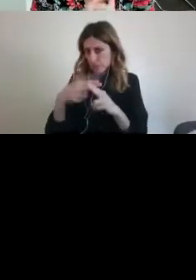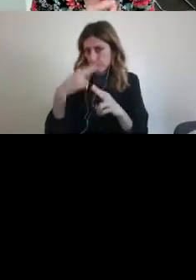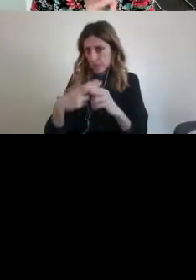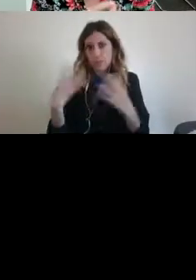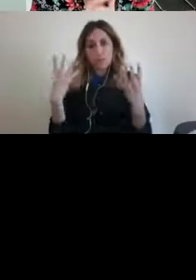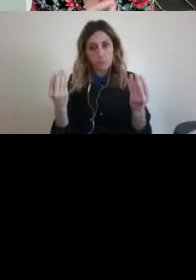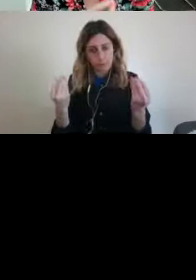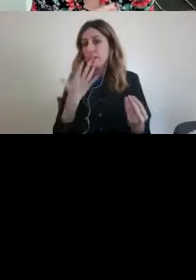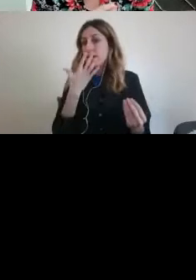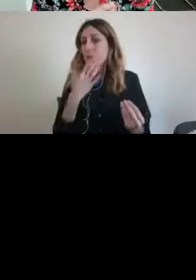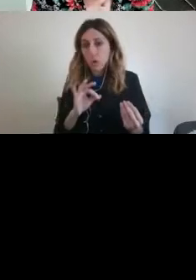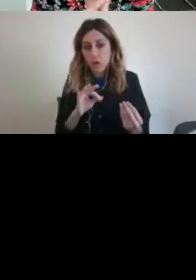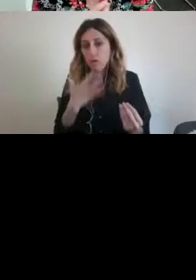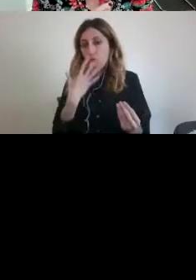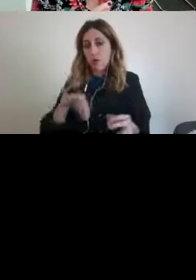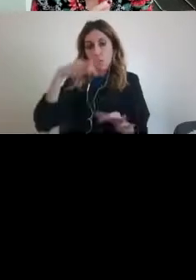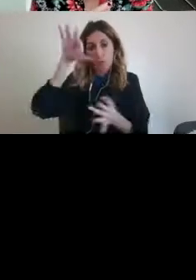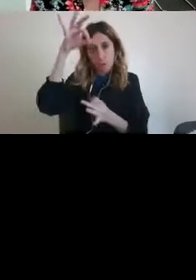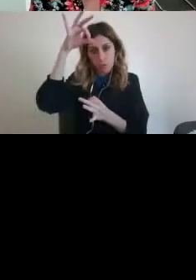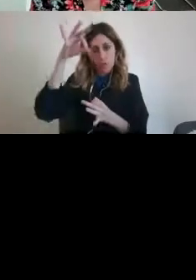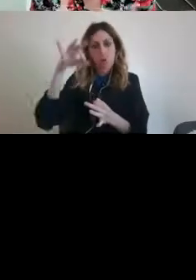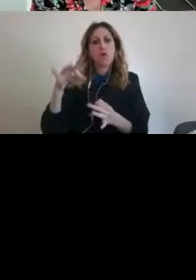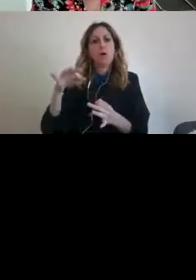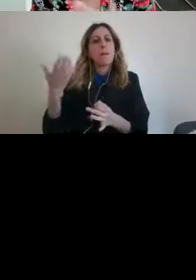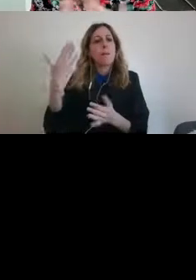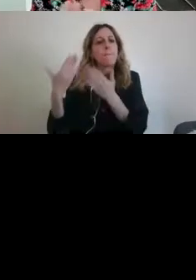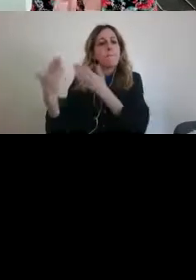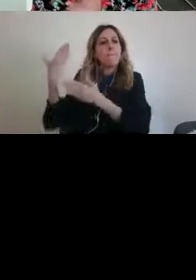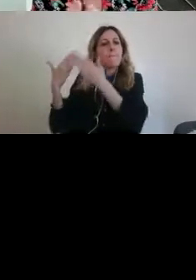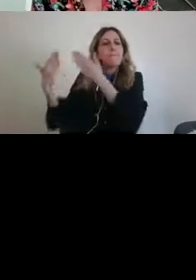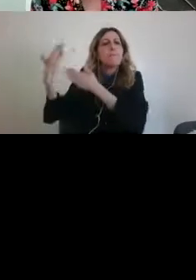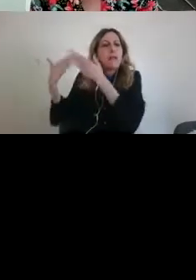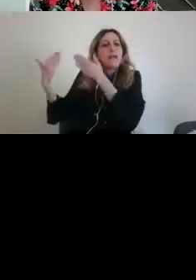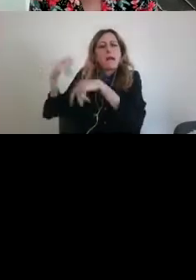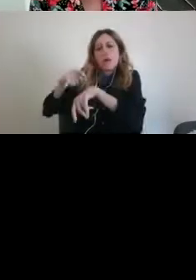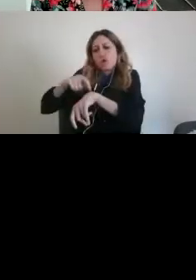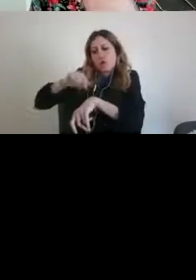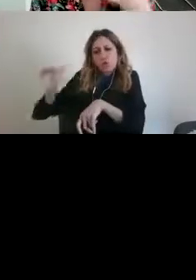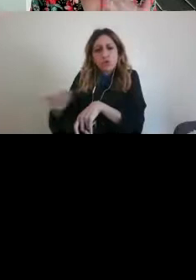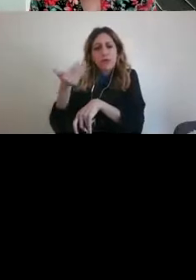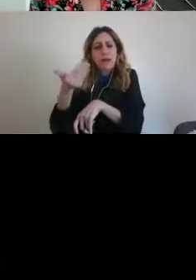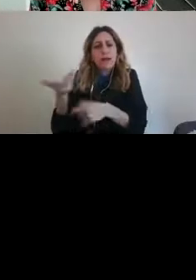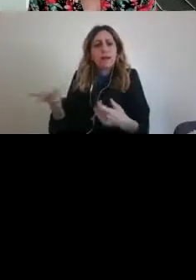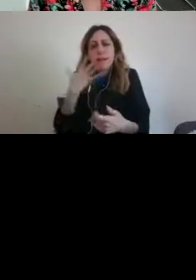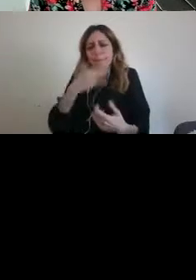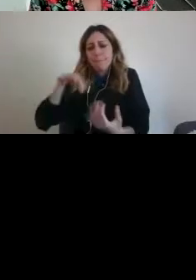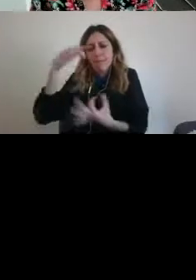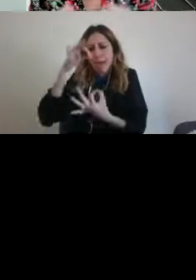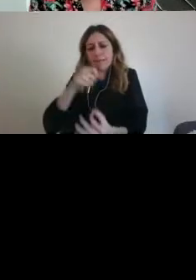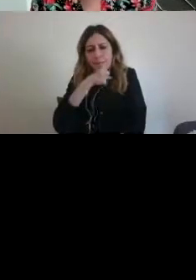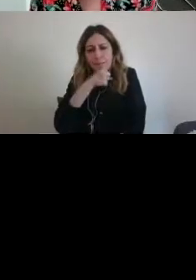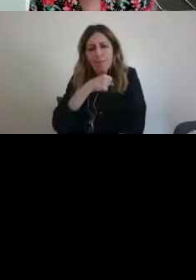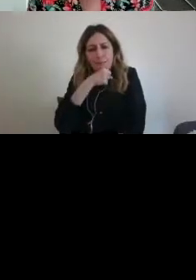bigger and older and need to remain fit because of that. And because Google's demands are higher. What was good enough 10 years